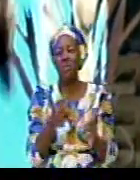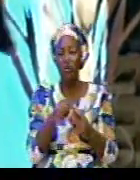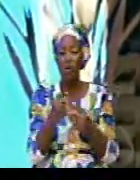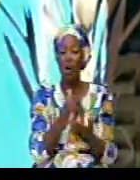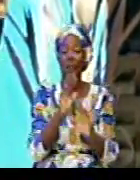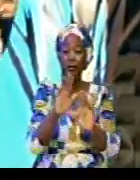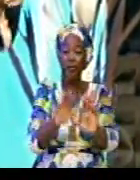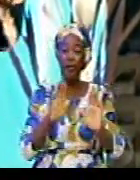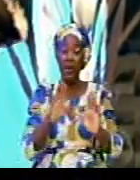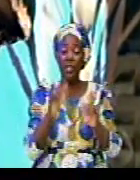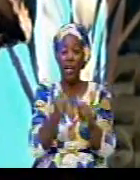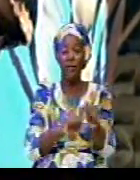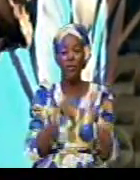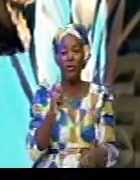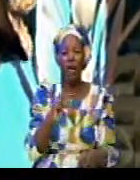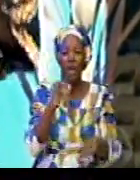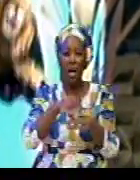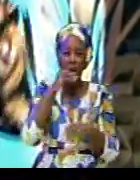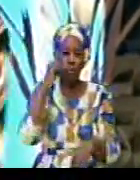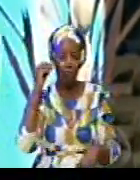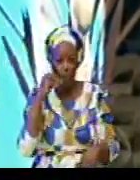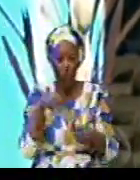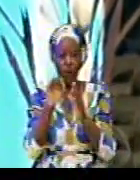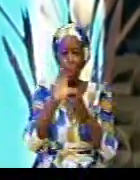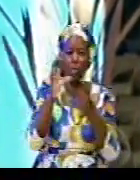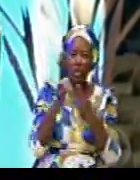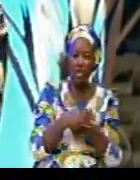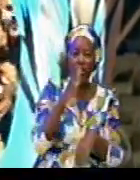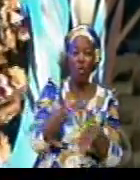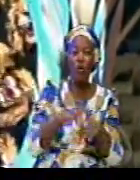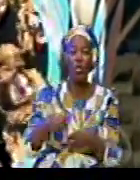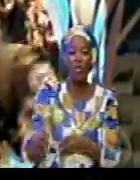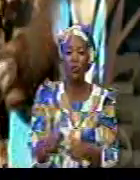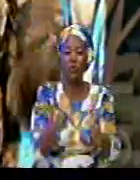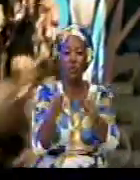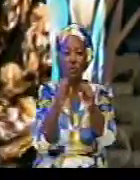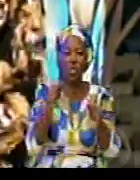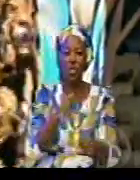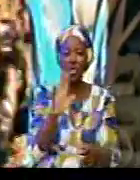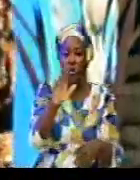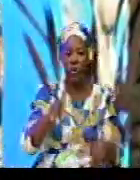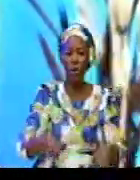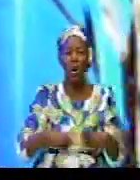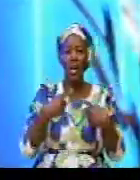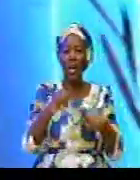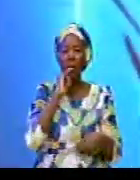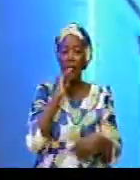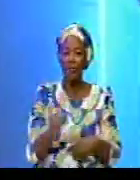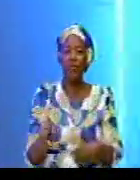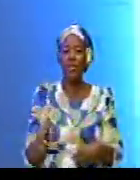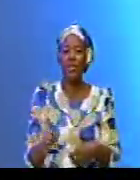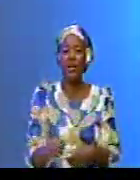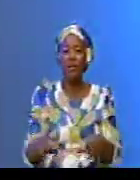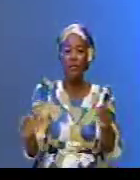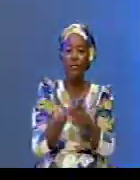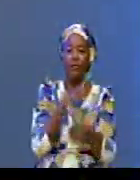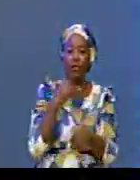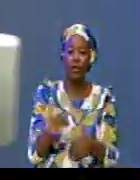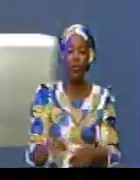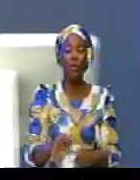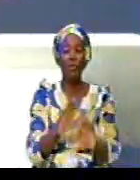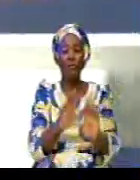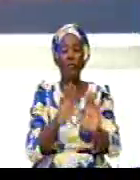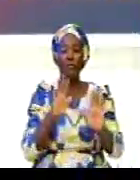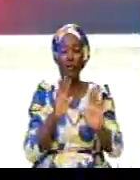comments. You are afraid everywhere. At home, in the community, everywhere on the street,